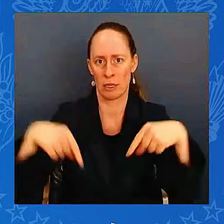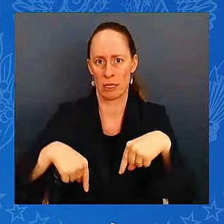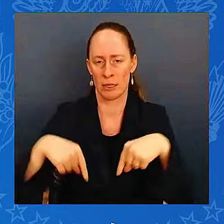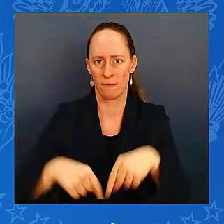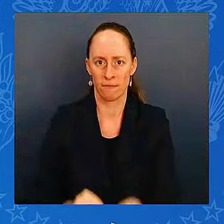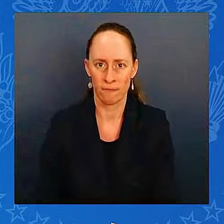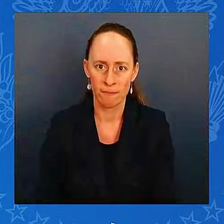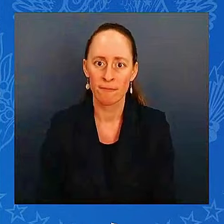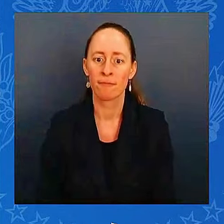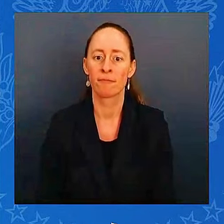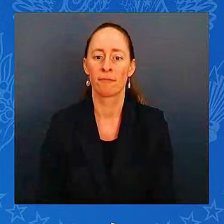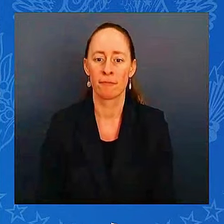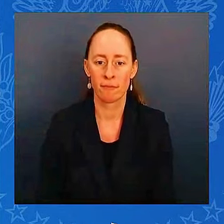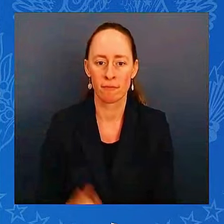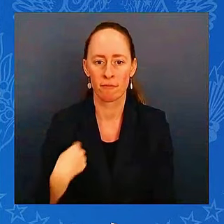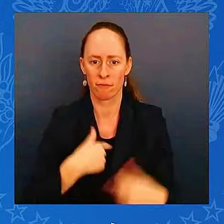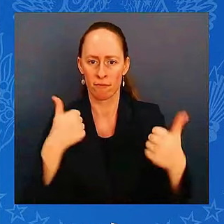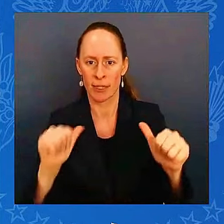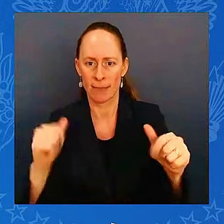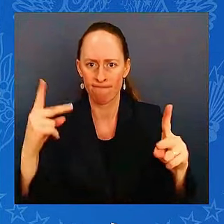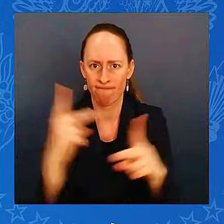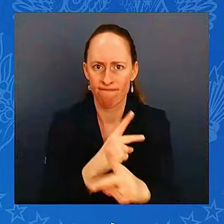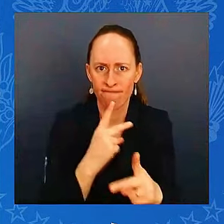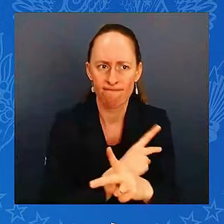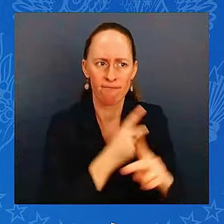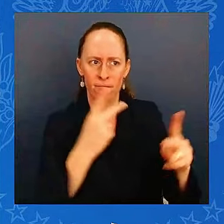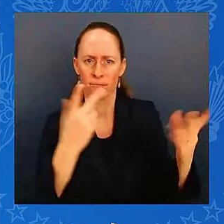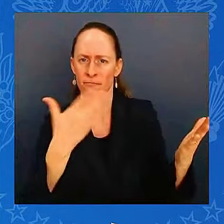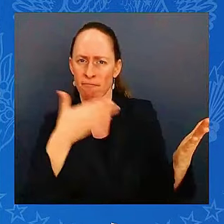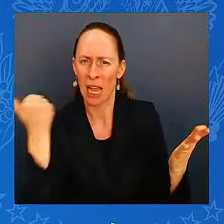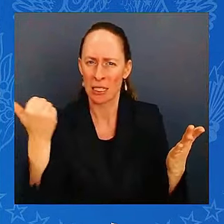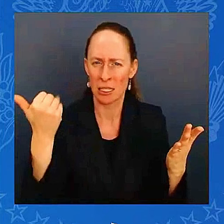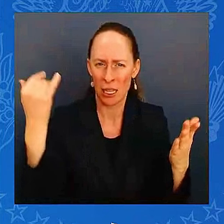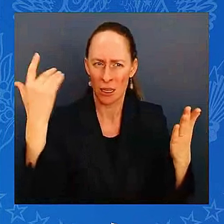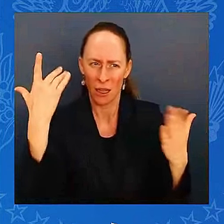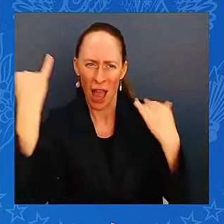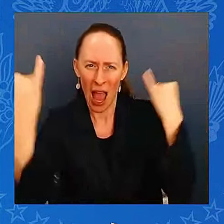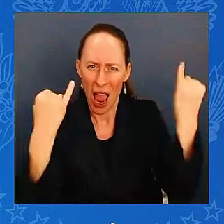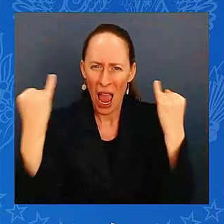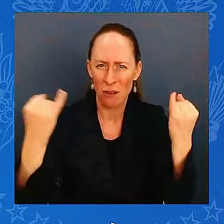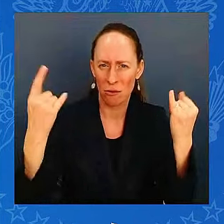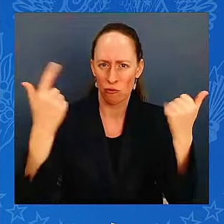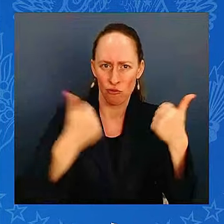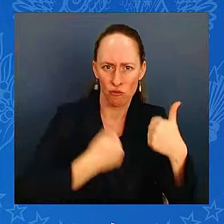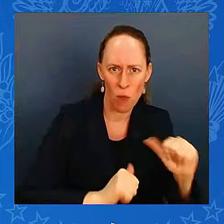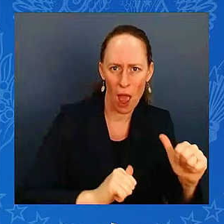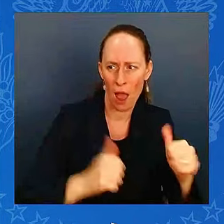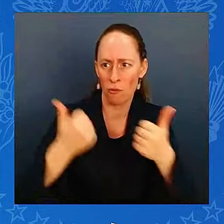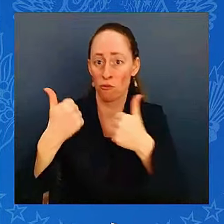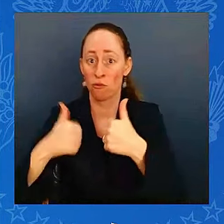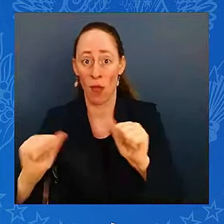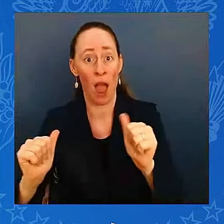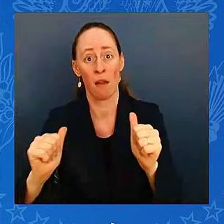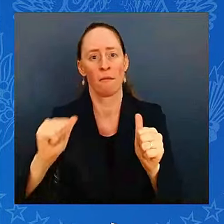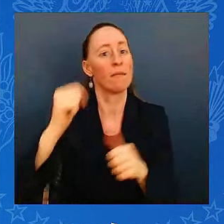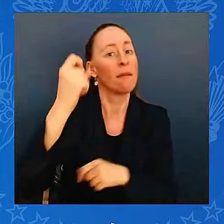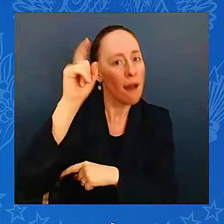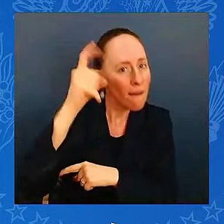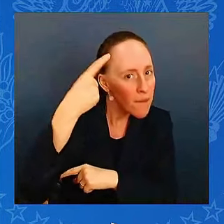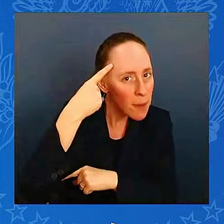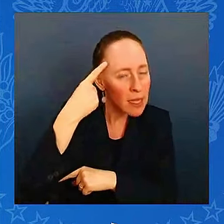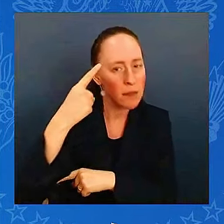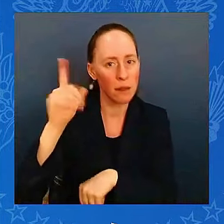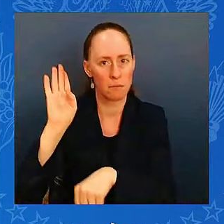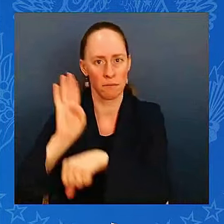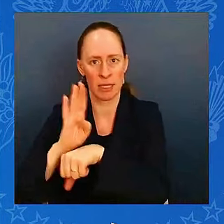such as public-private partnerships, the creation of national drug agencies, and enhancing existing legislation on international ship